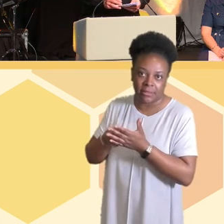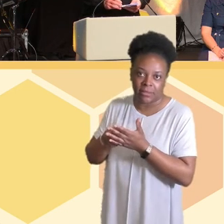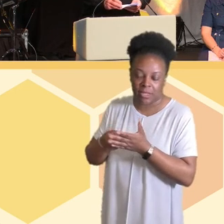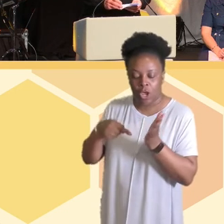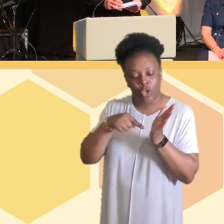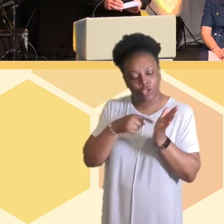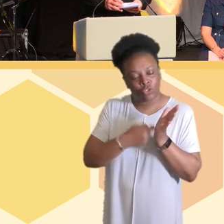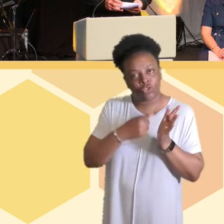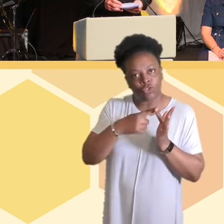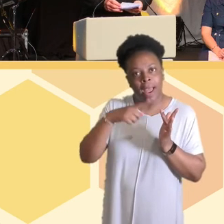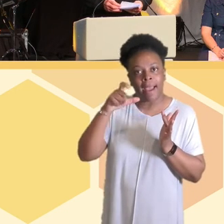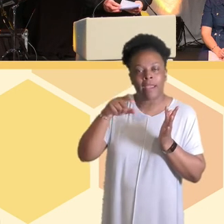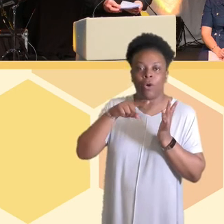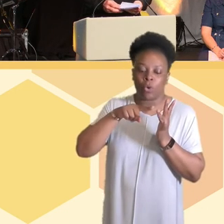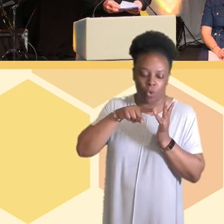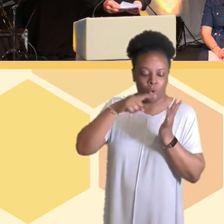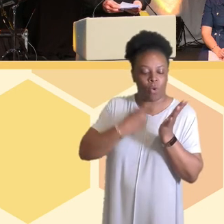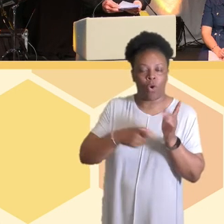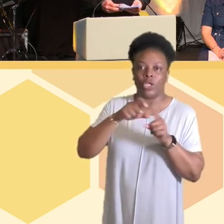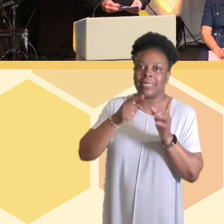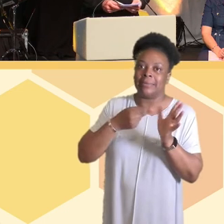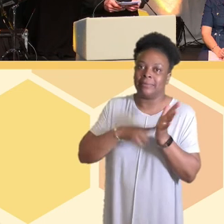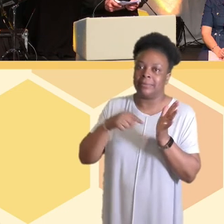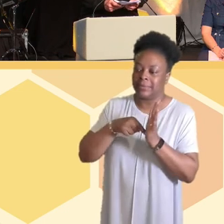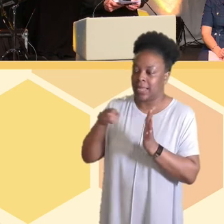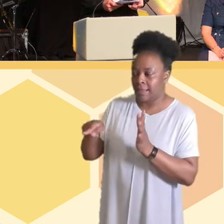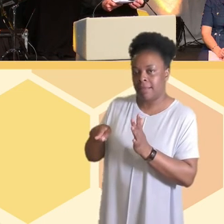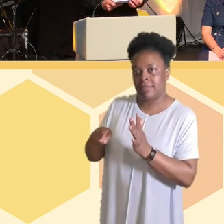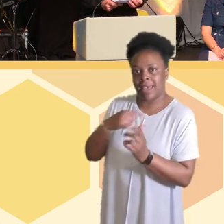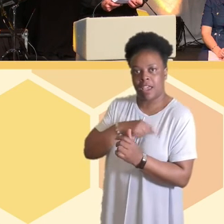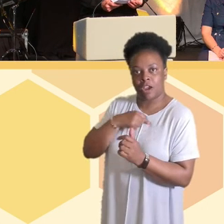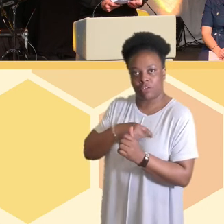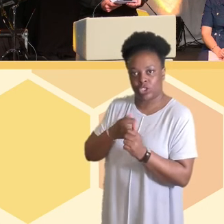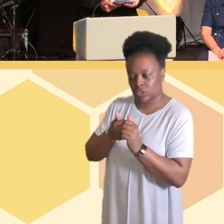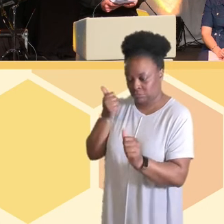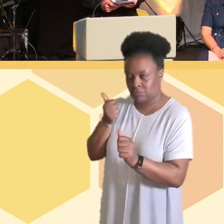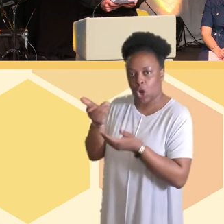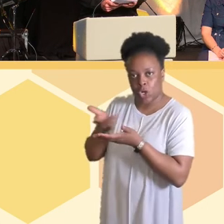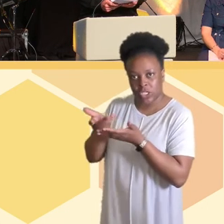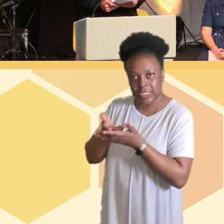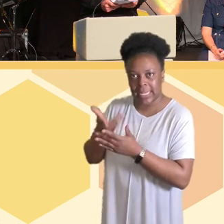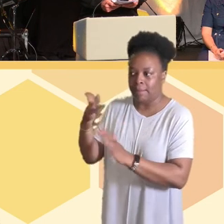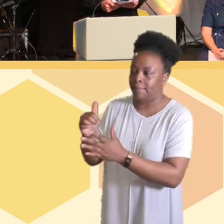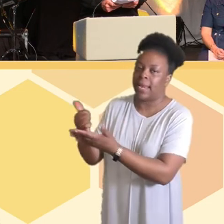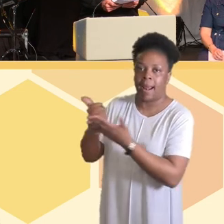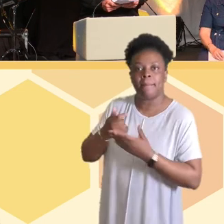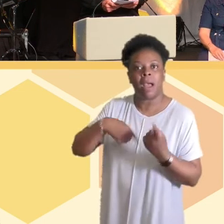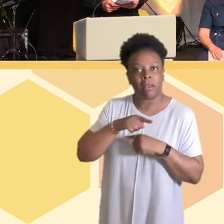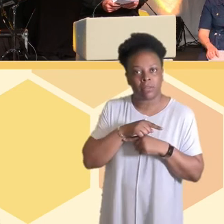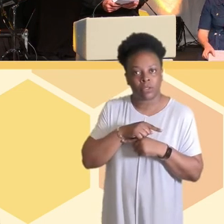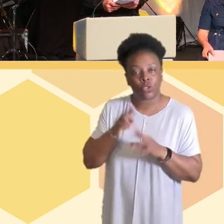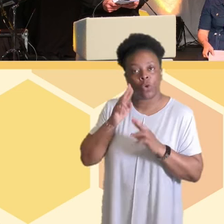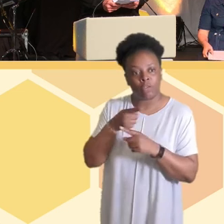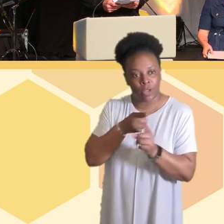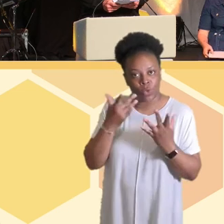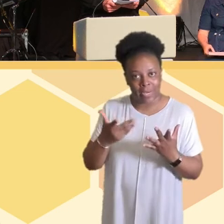Christian consultancy, helping us. I am hoping that one of the outcomes will be a clearer view of the way we allocate